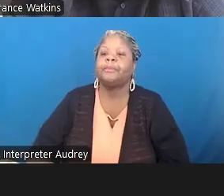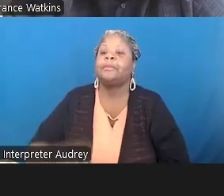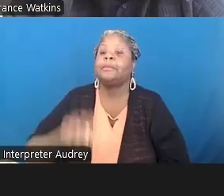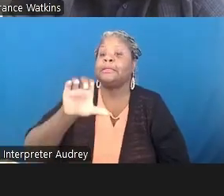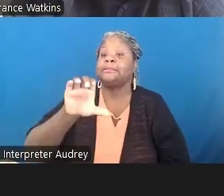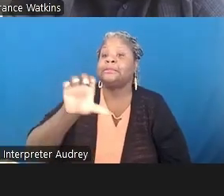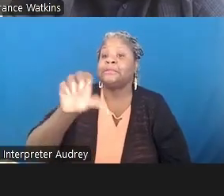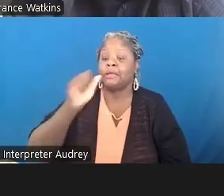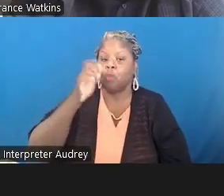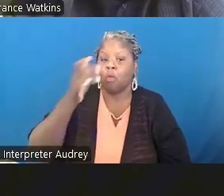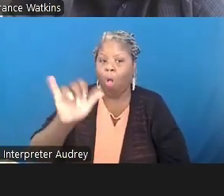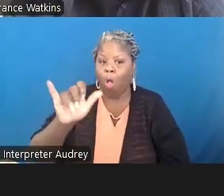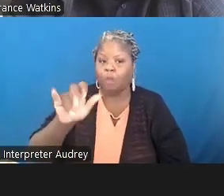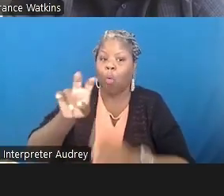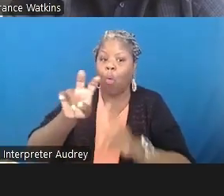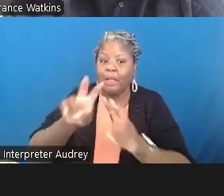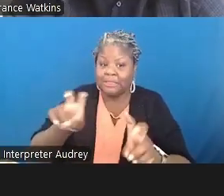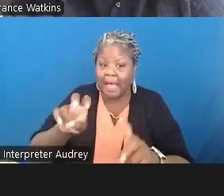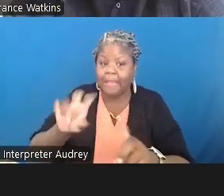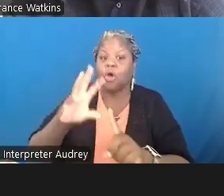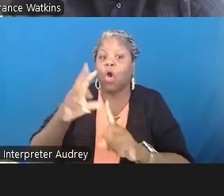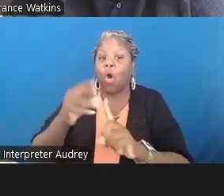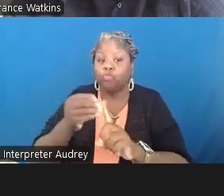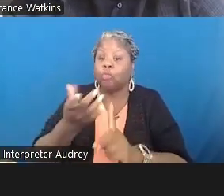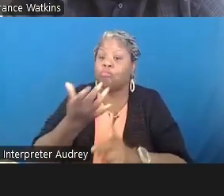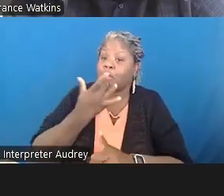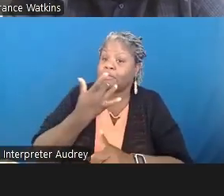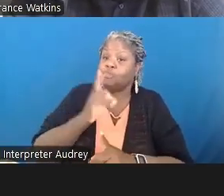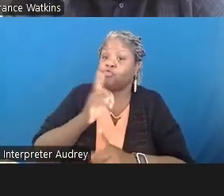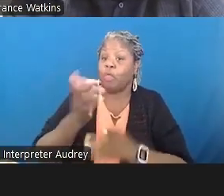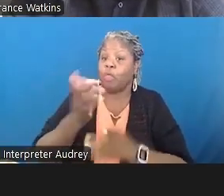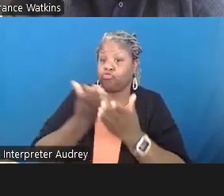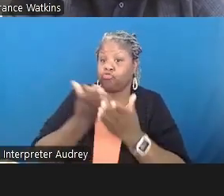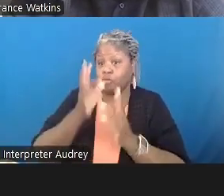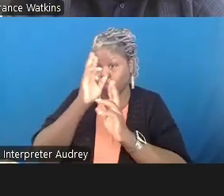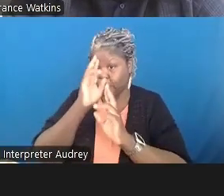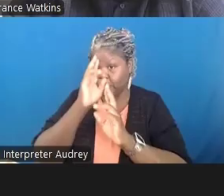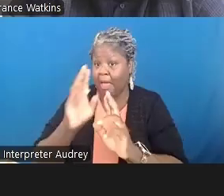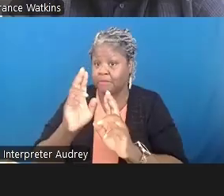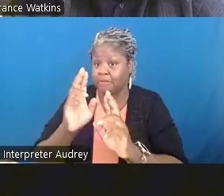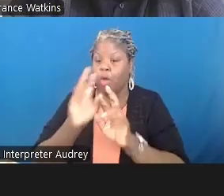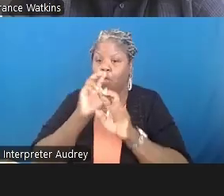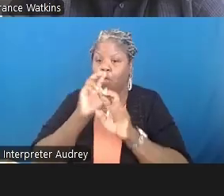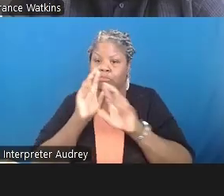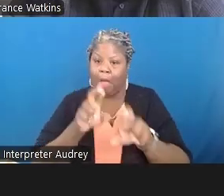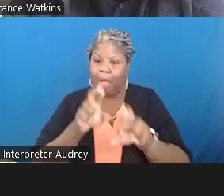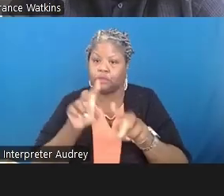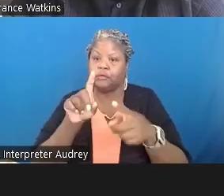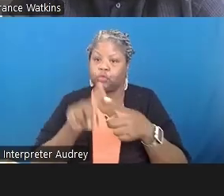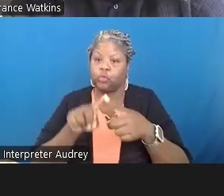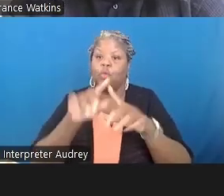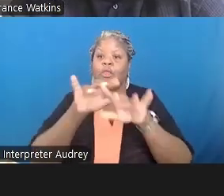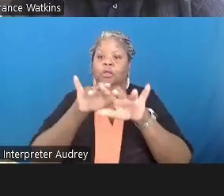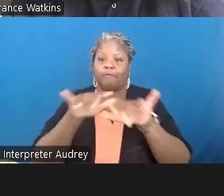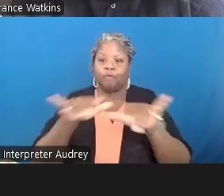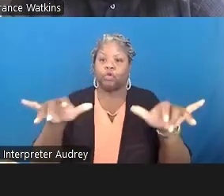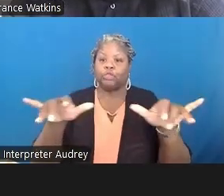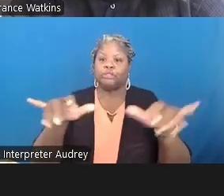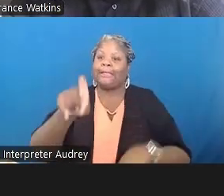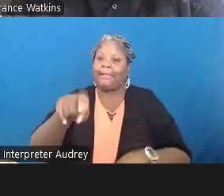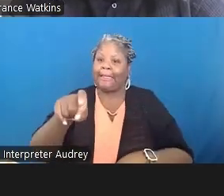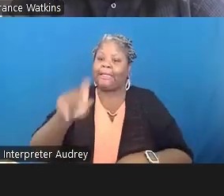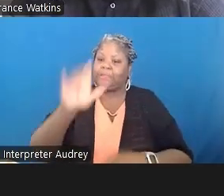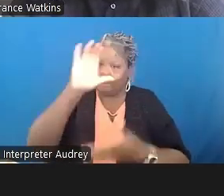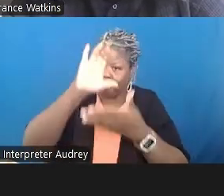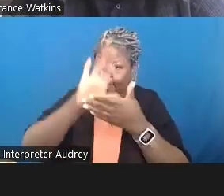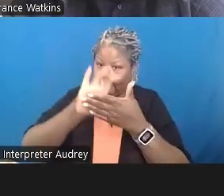CCS will also assess cultural preferences to ensure services are respectful and responsive to the diverse needs, beliefs,